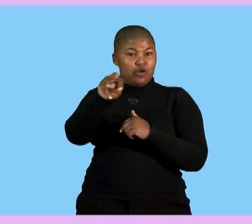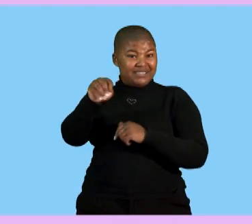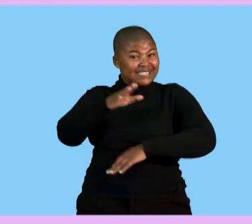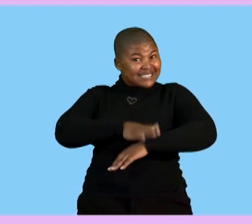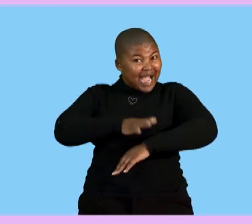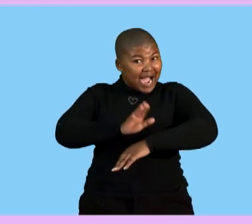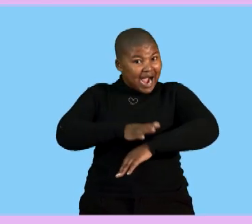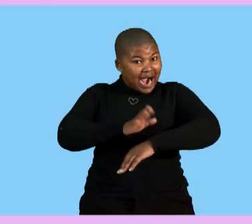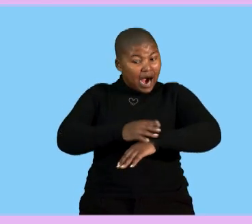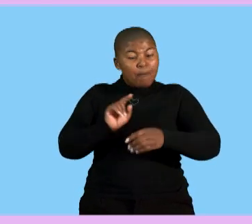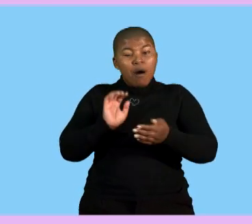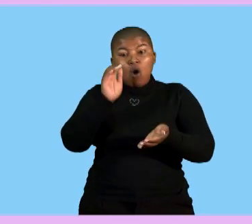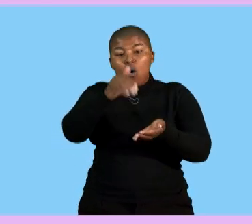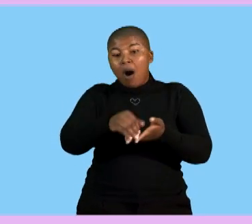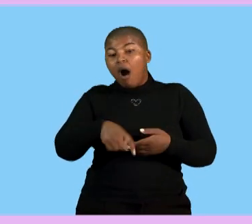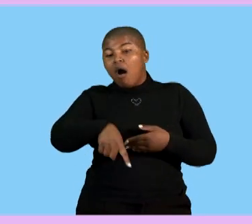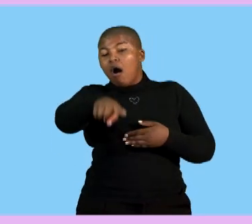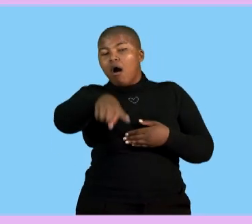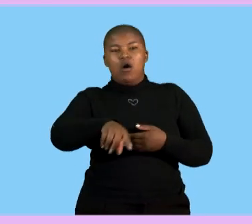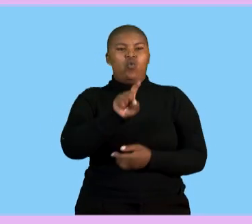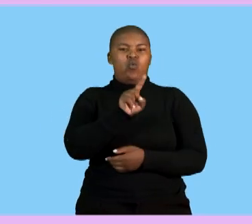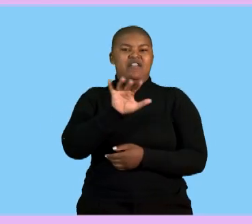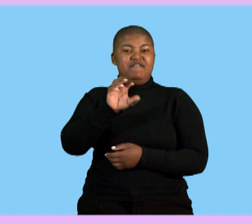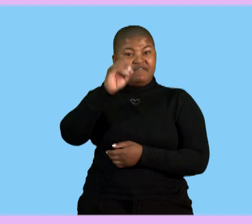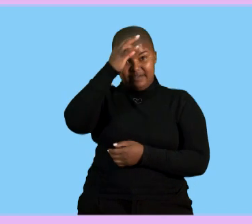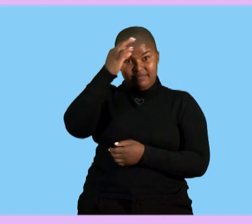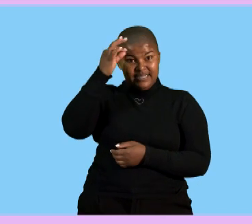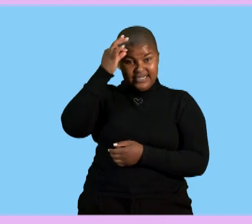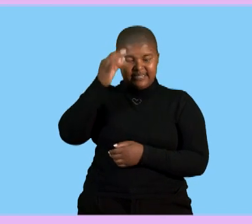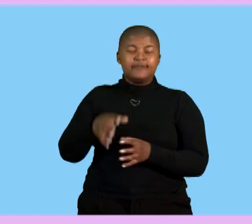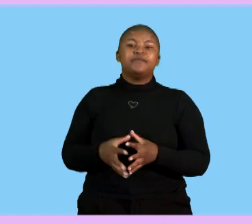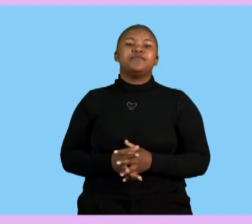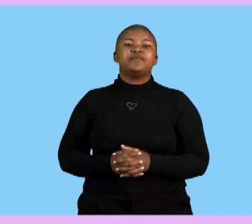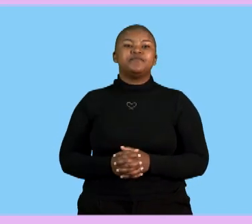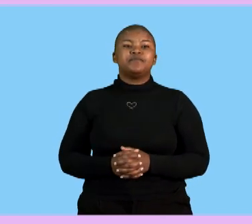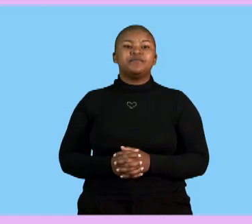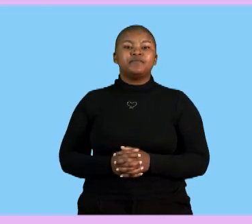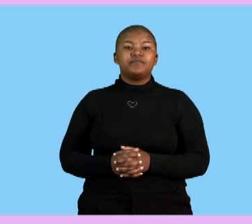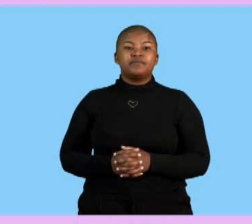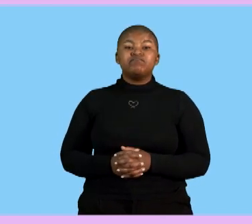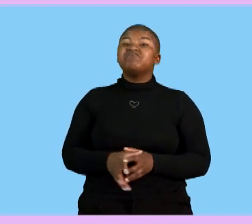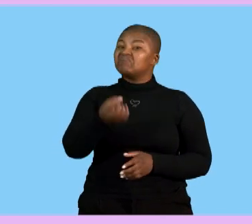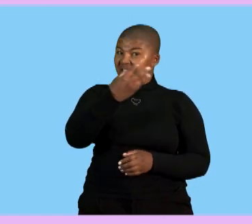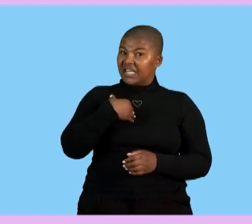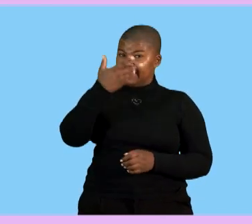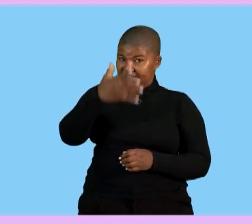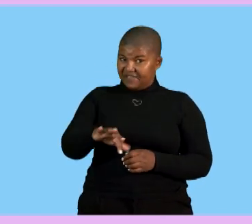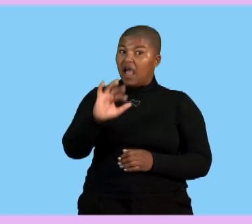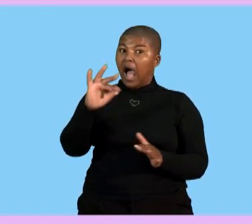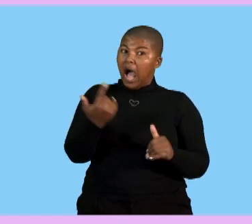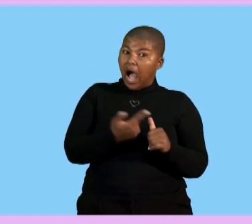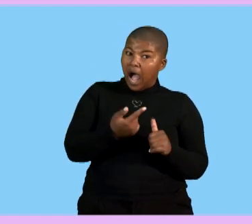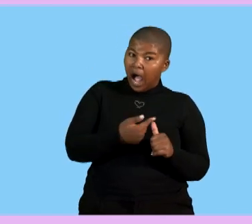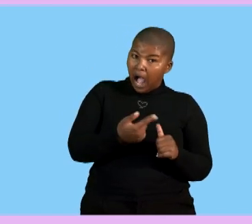kilometers and the time taken is 150 minutes. And then they give us the